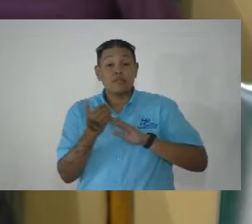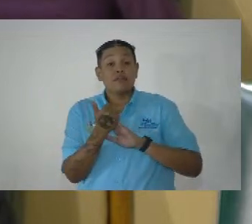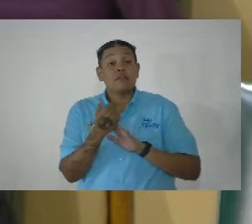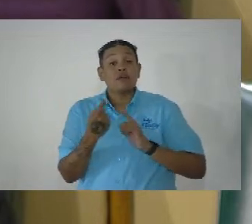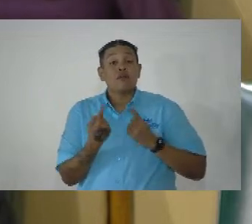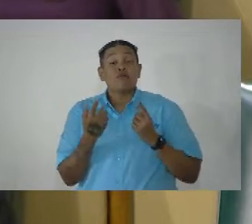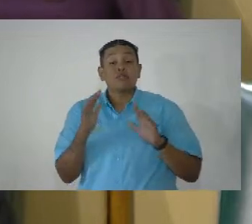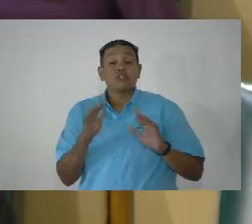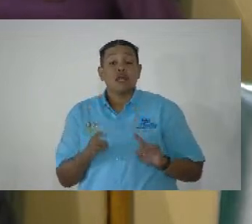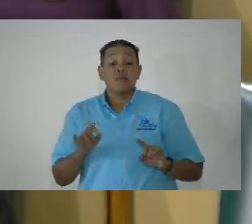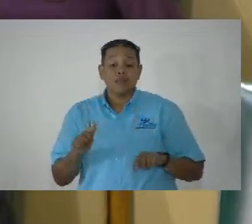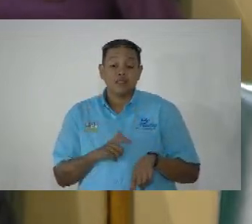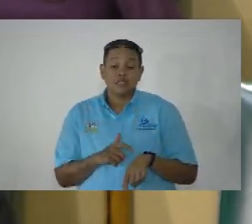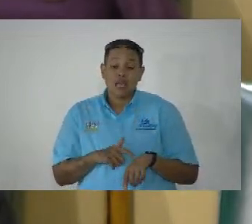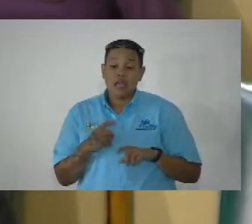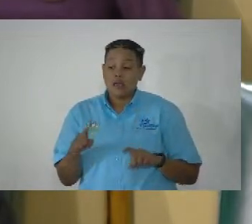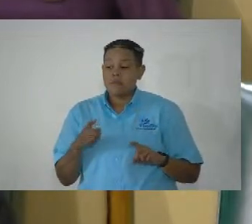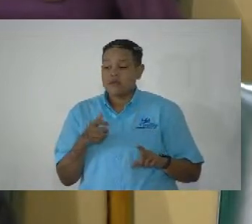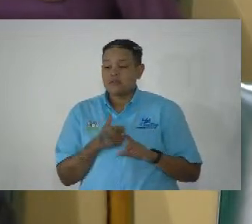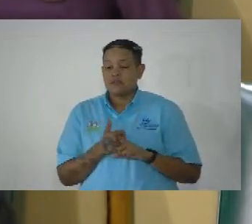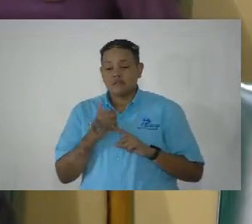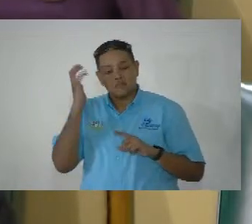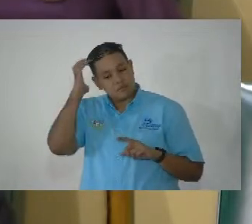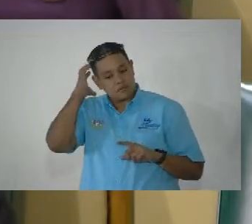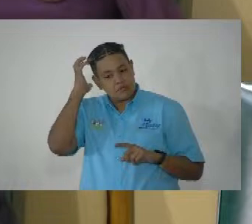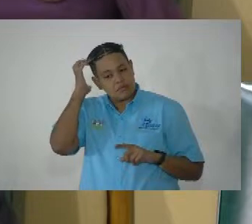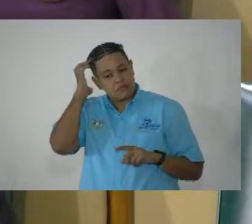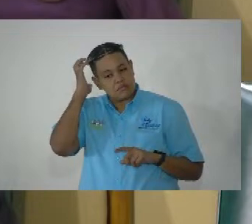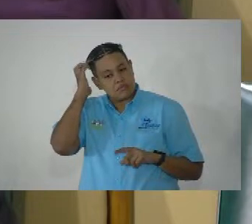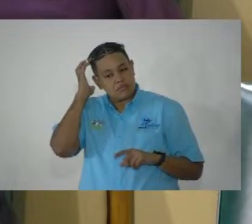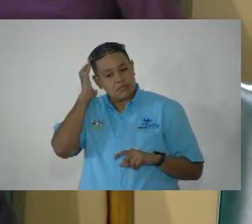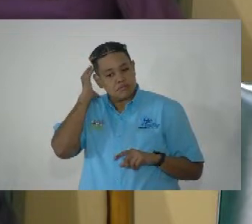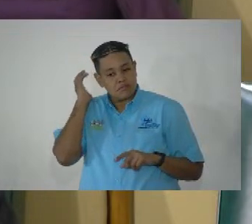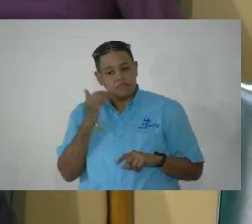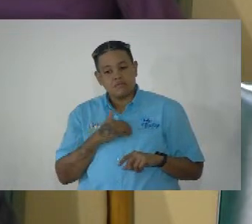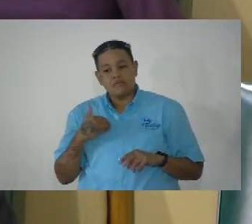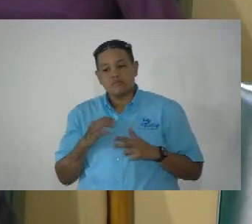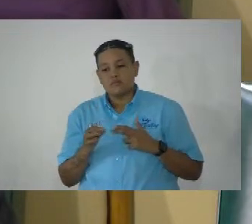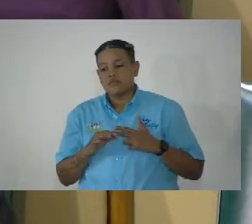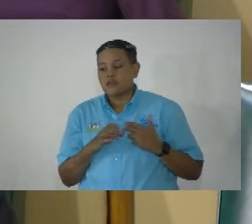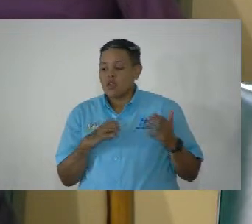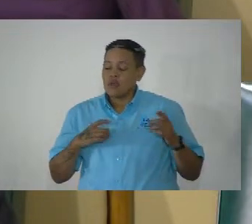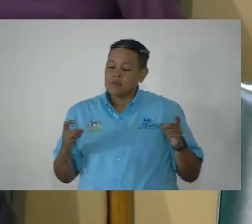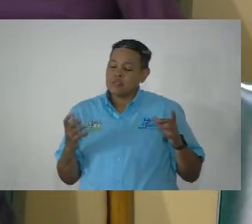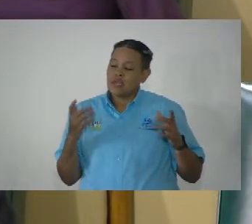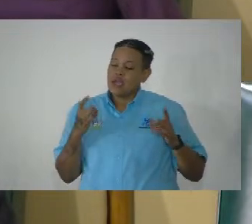Opposition at the time. You were a member of that Joint Select Committee.